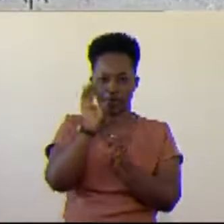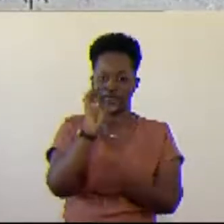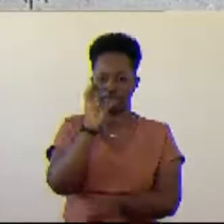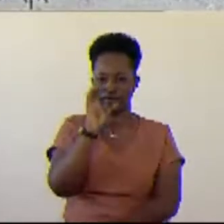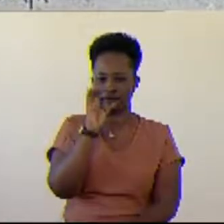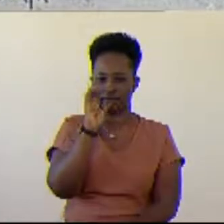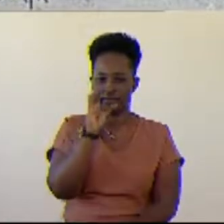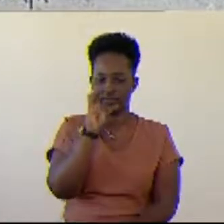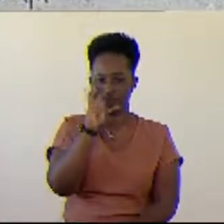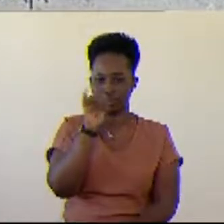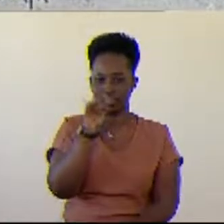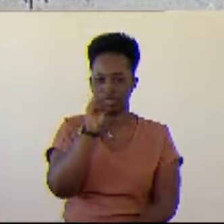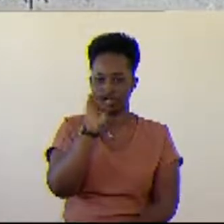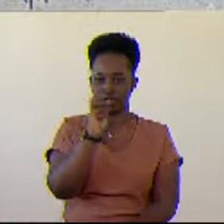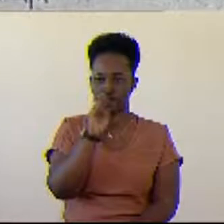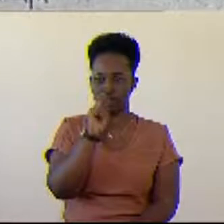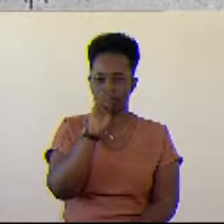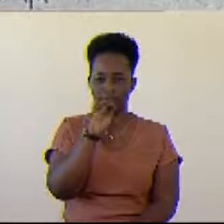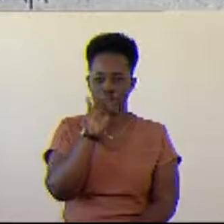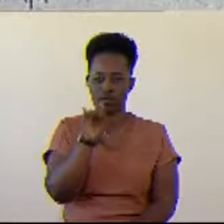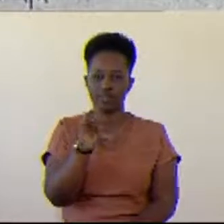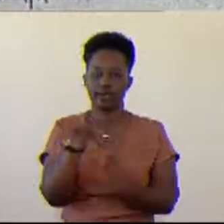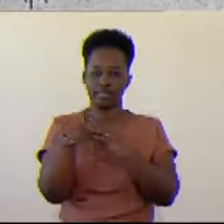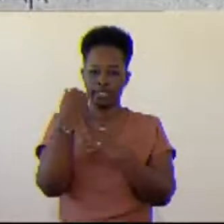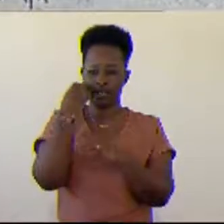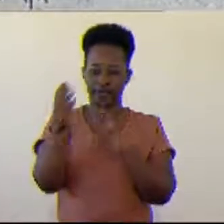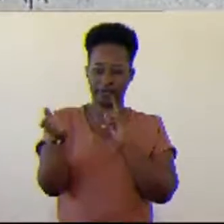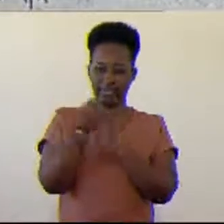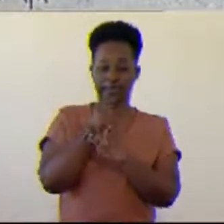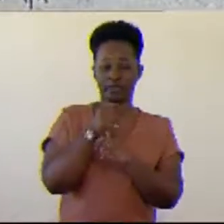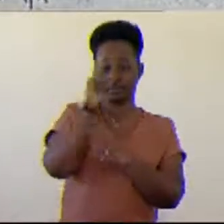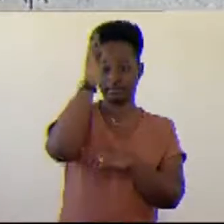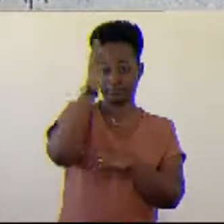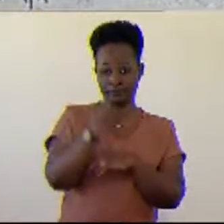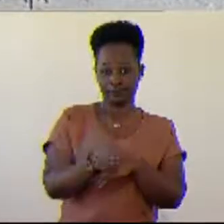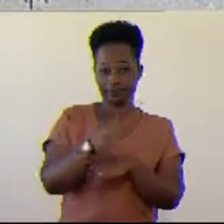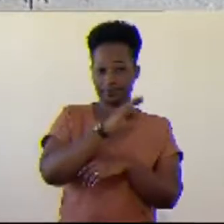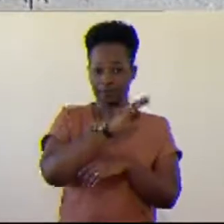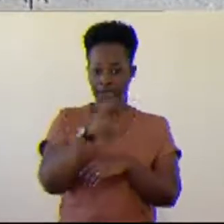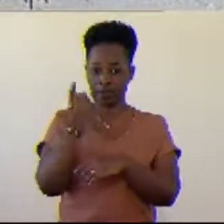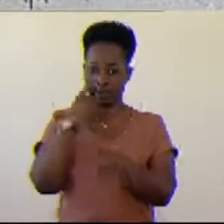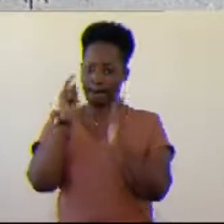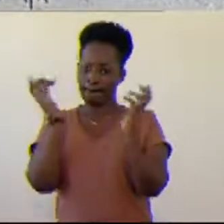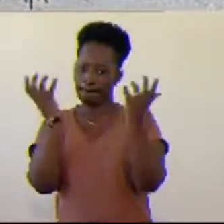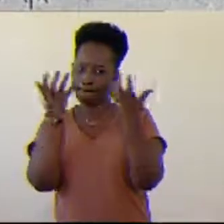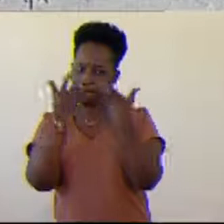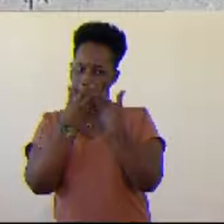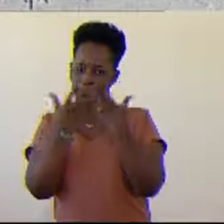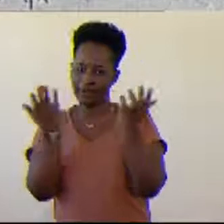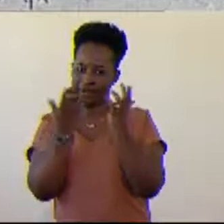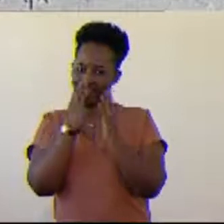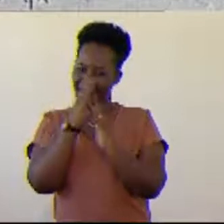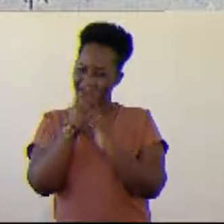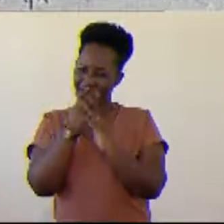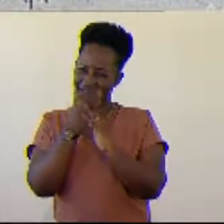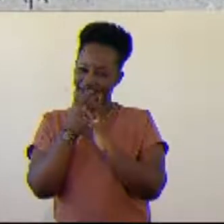this, it can divide into two. And so if you get a diameter here, and that diameter, do you see where they meet? Right inside there. It's not on